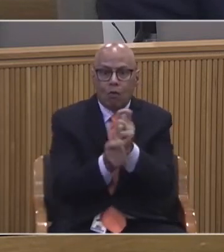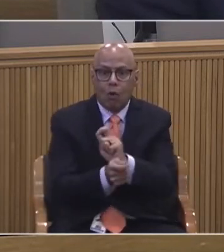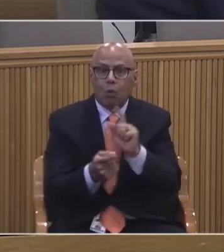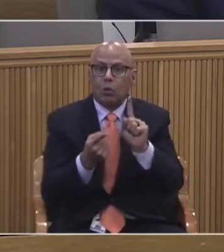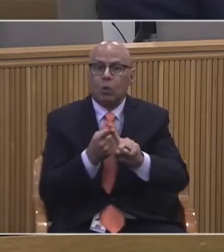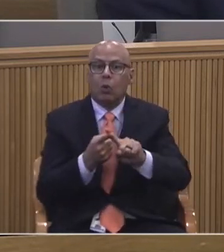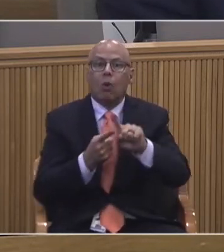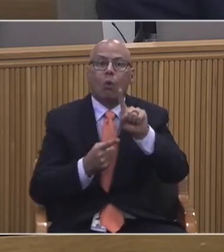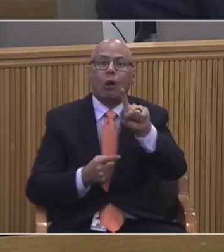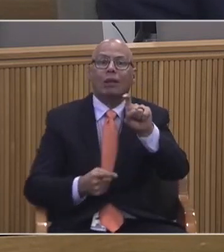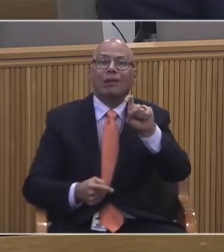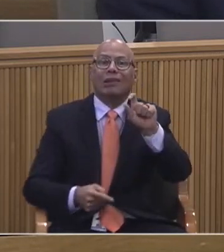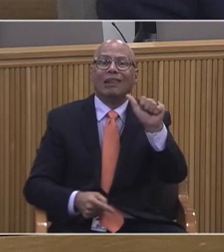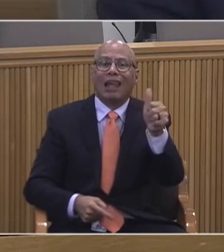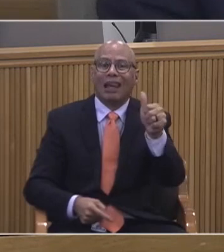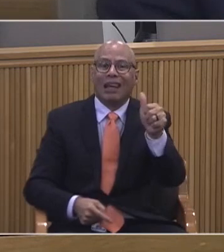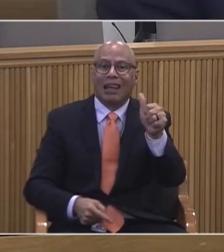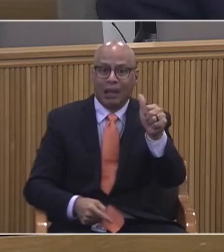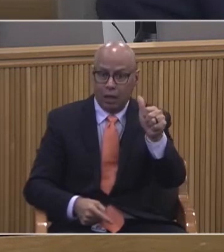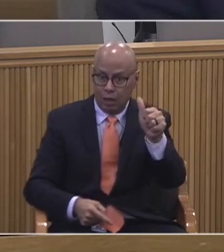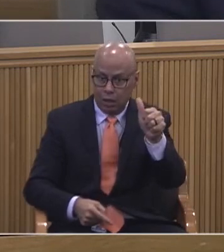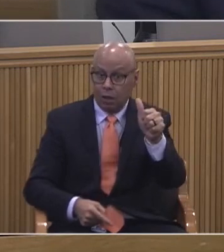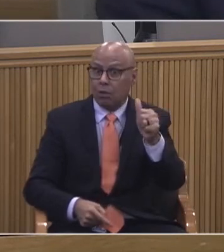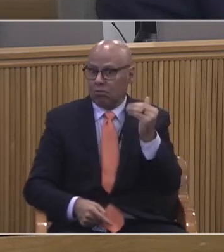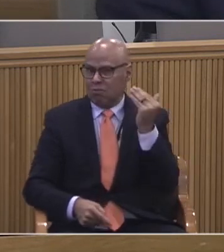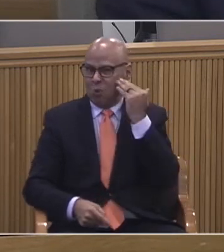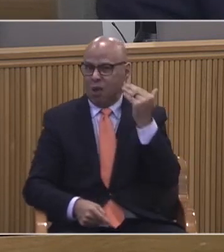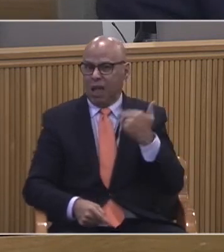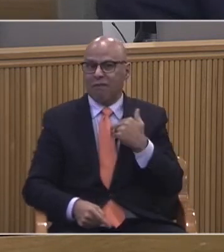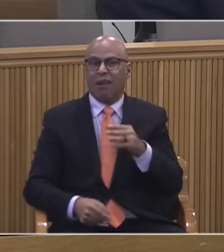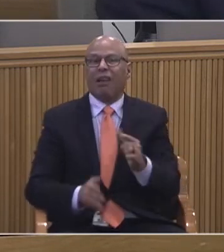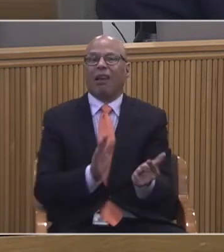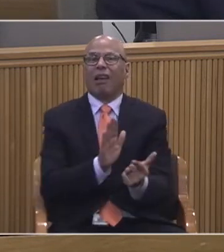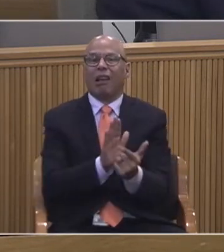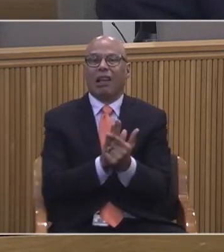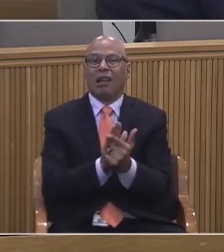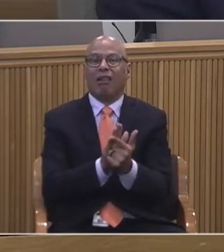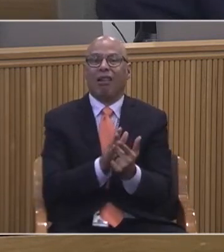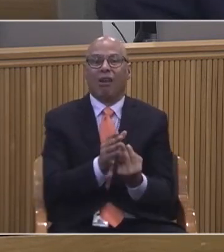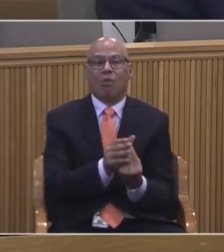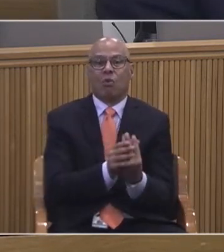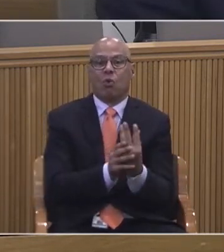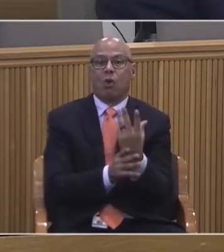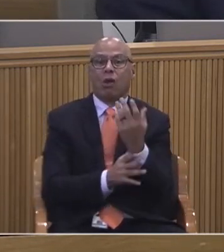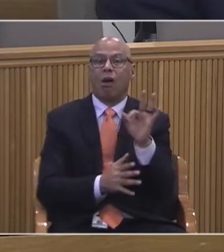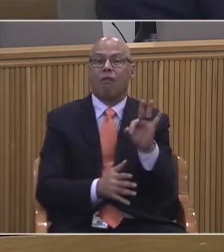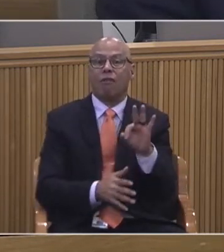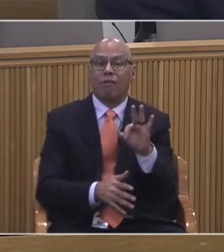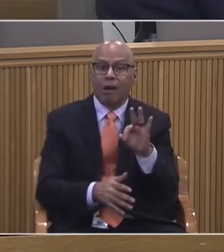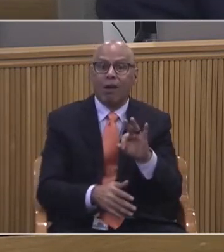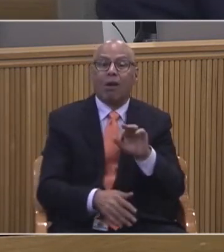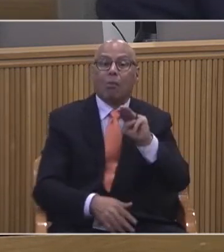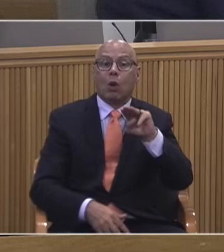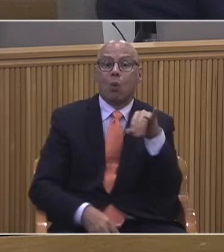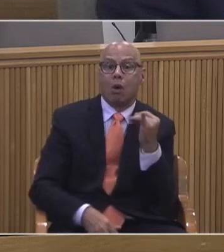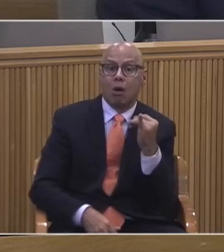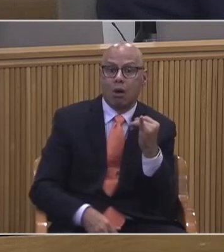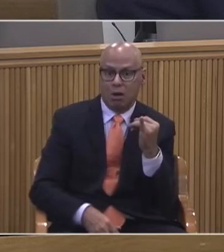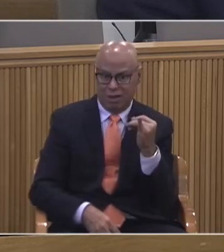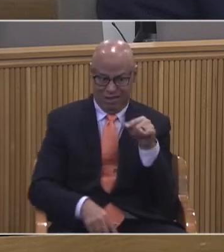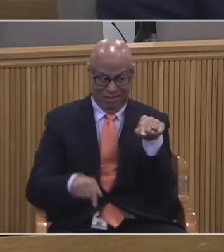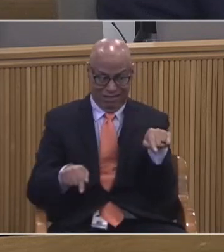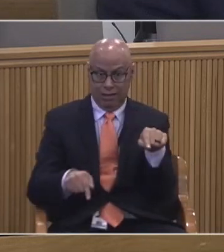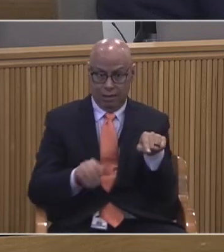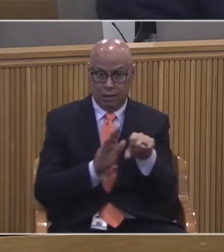110. Fight the illegal grow operations that continue to exert a growing presence in Southern Oregon and throughout our